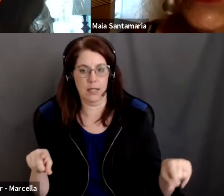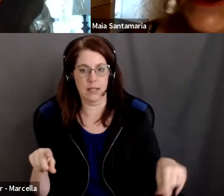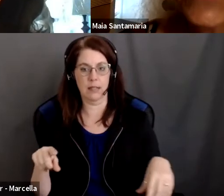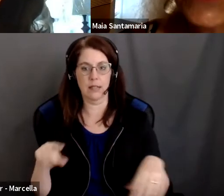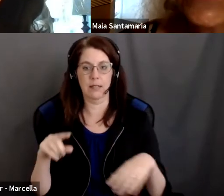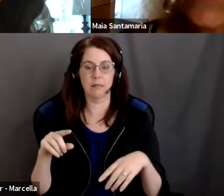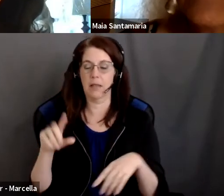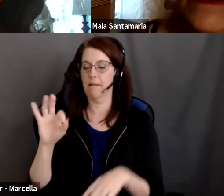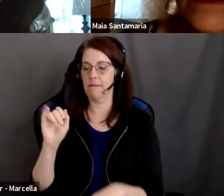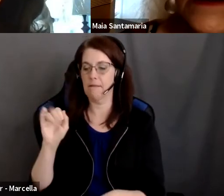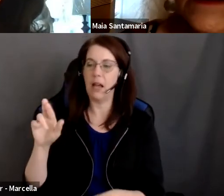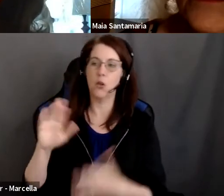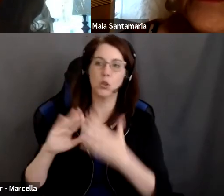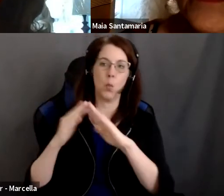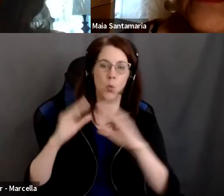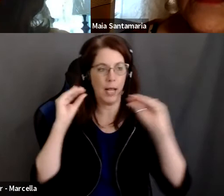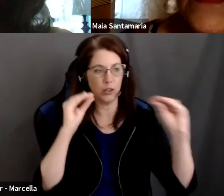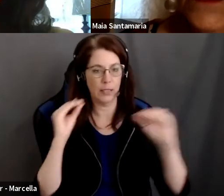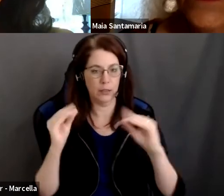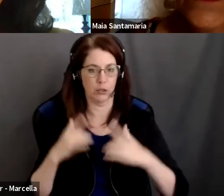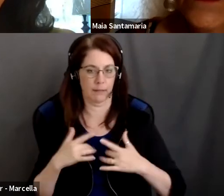community education events.